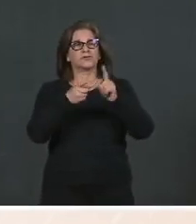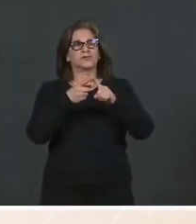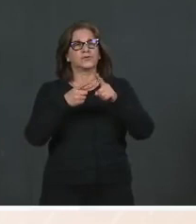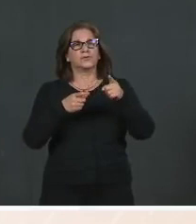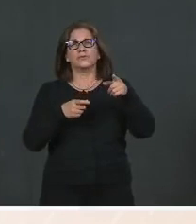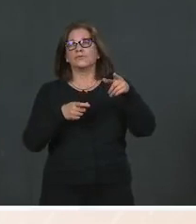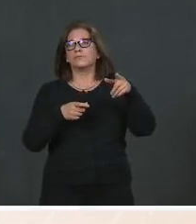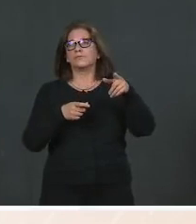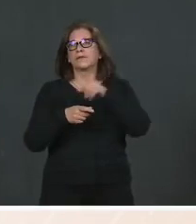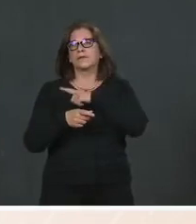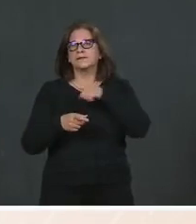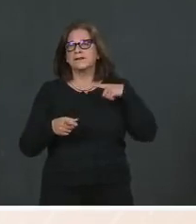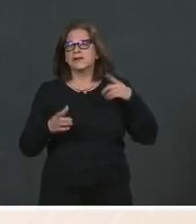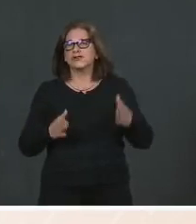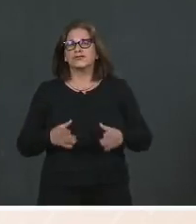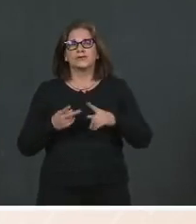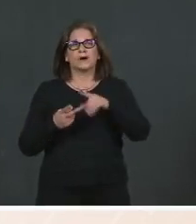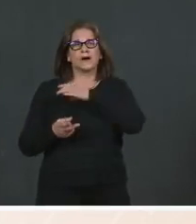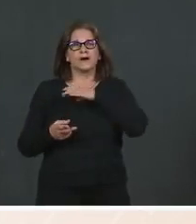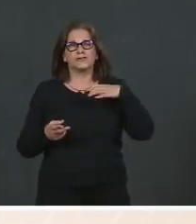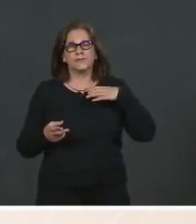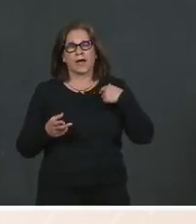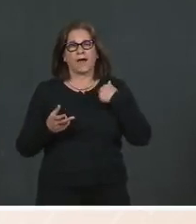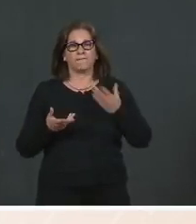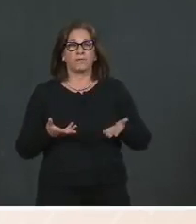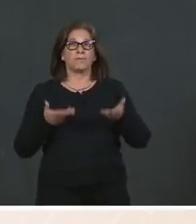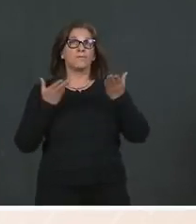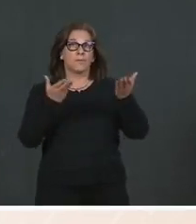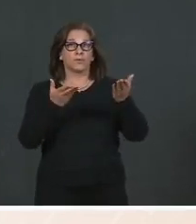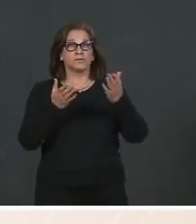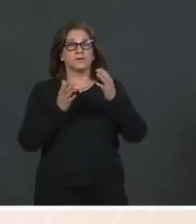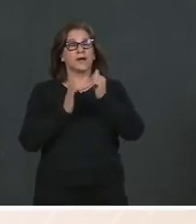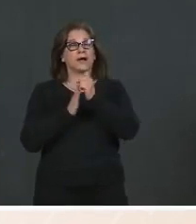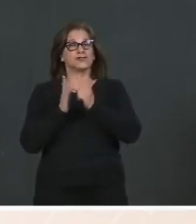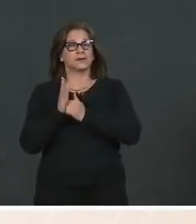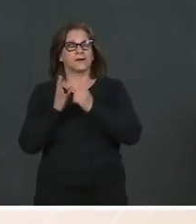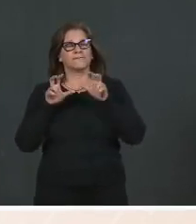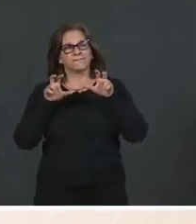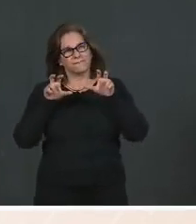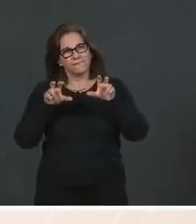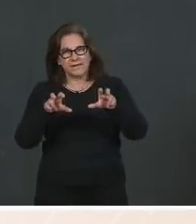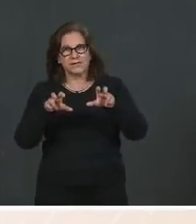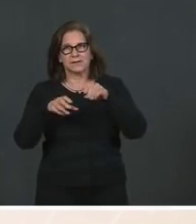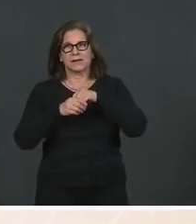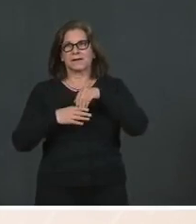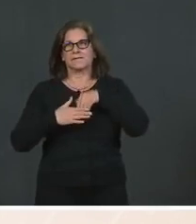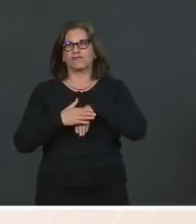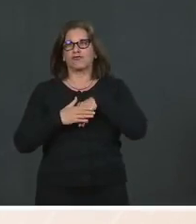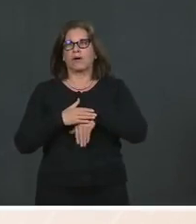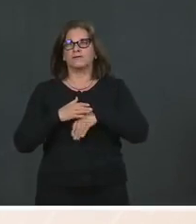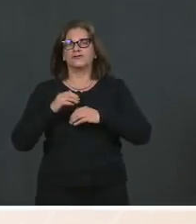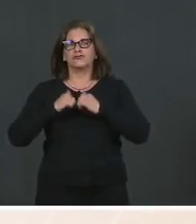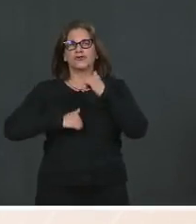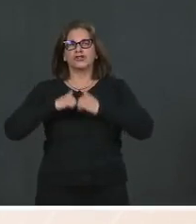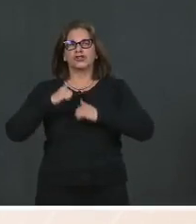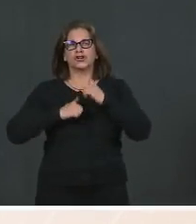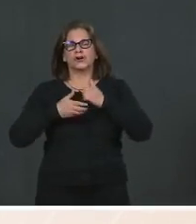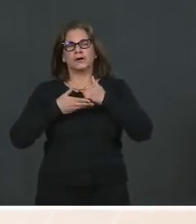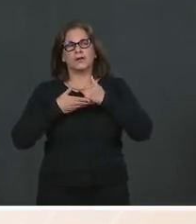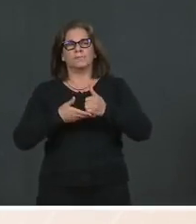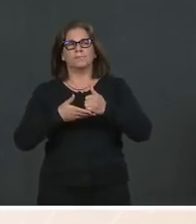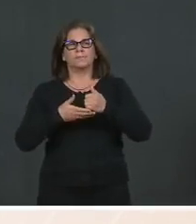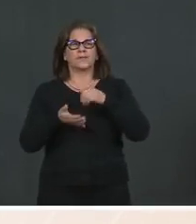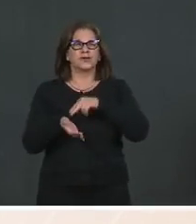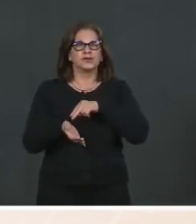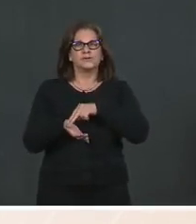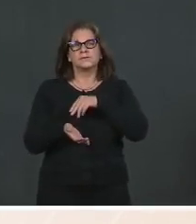proposing an agenda, an ambitious agenda, to invest in infrastructure, to help caregivers across the country, to ensure that we are doing